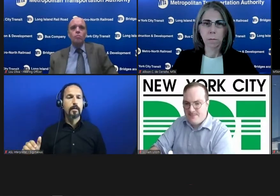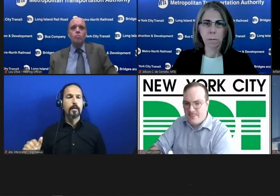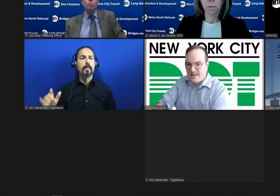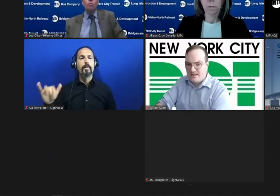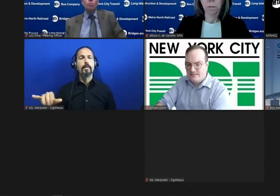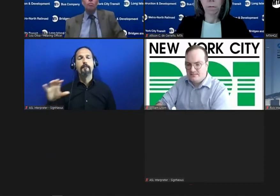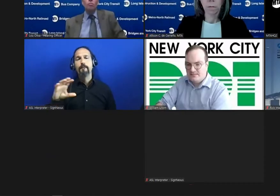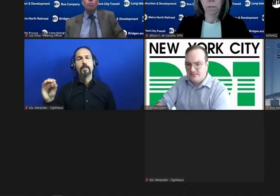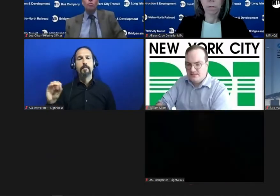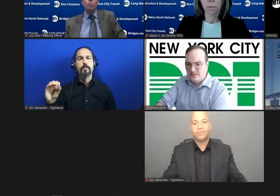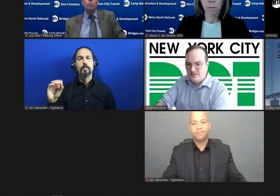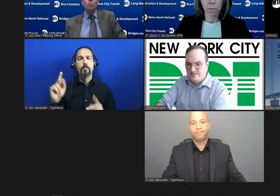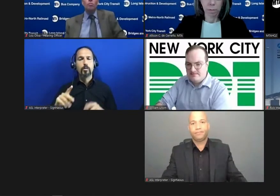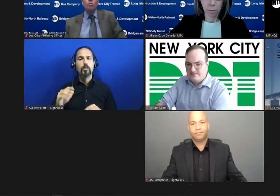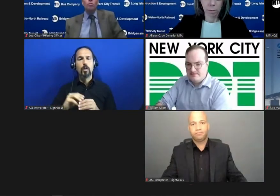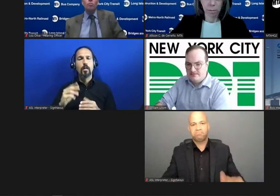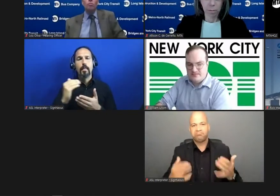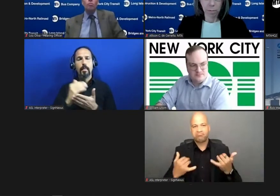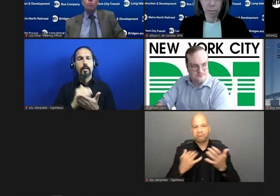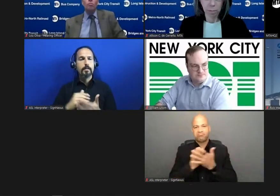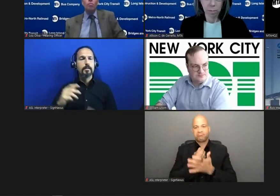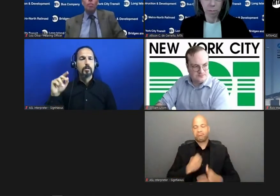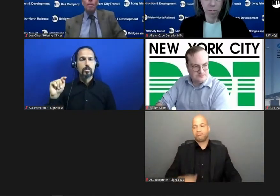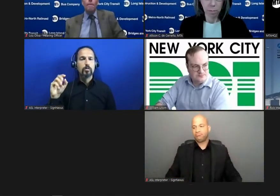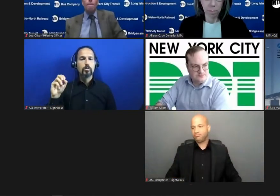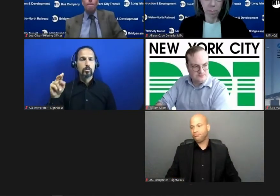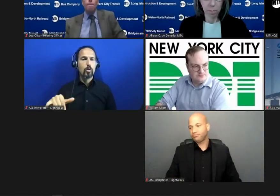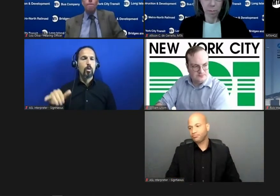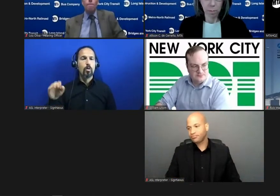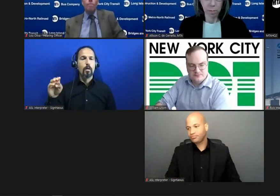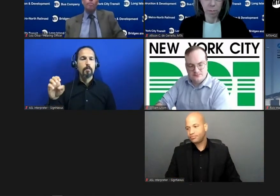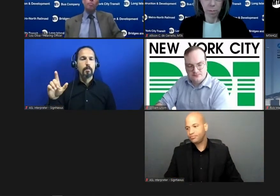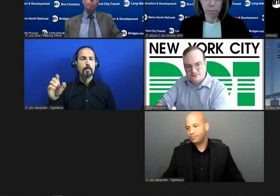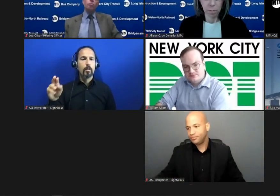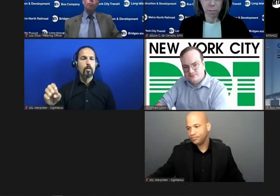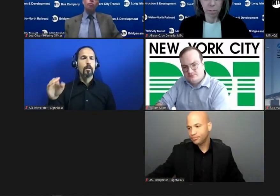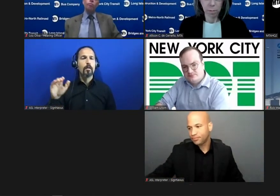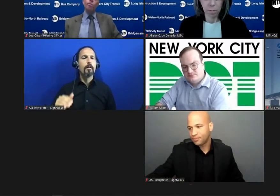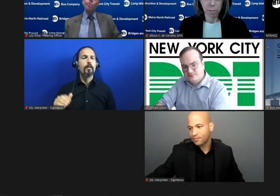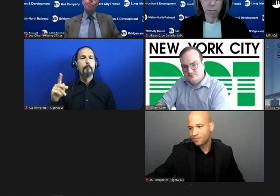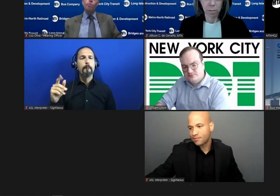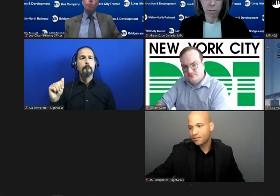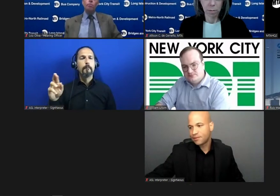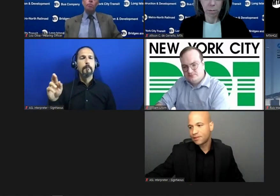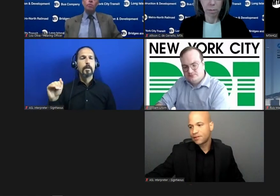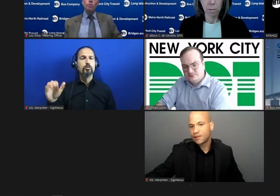50th on the list is Tony Malone followed by Patricia O'Rourke